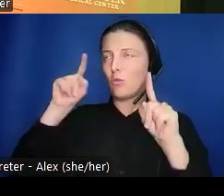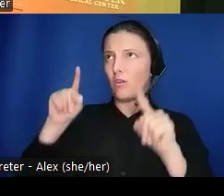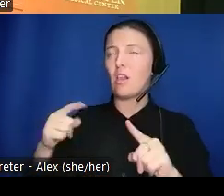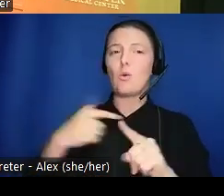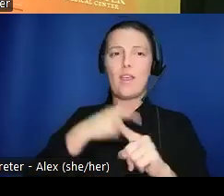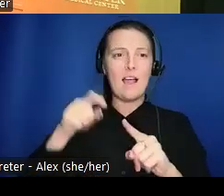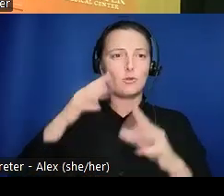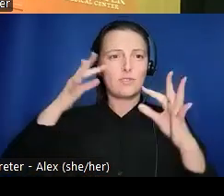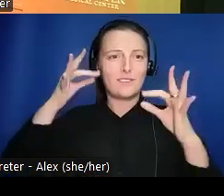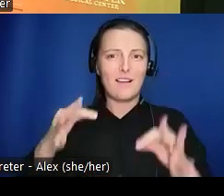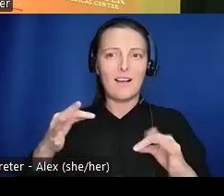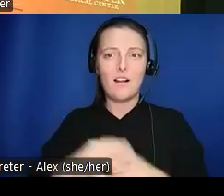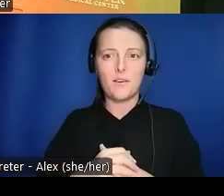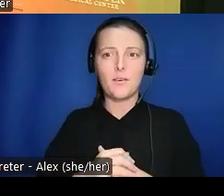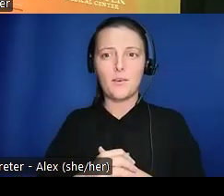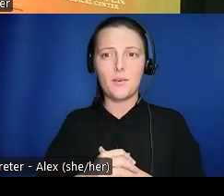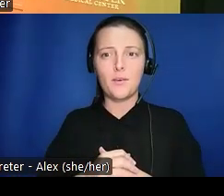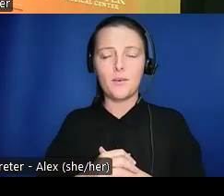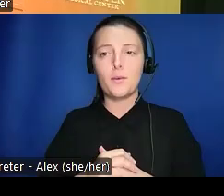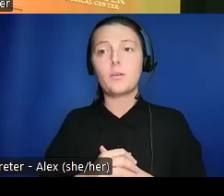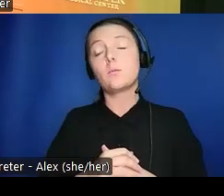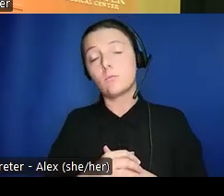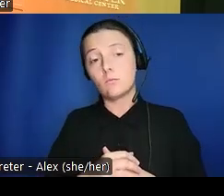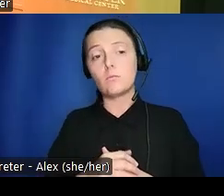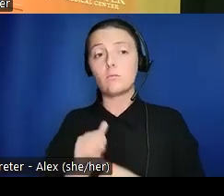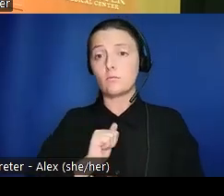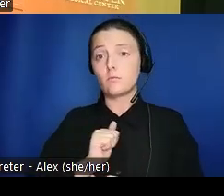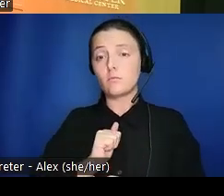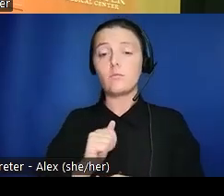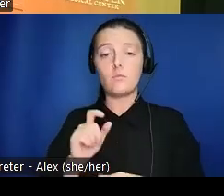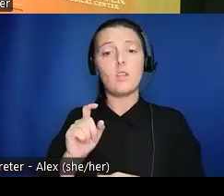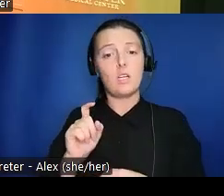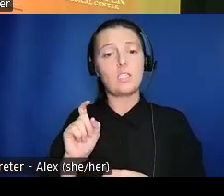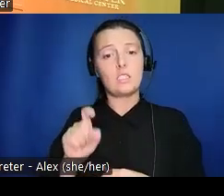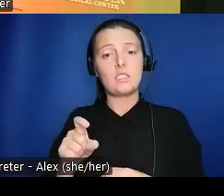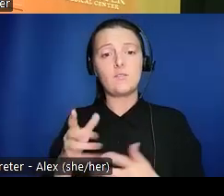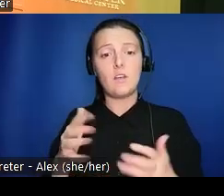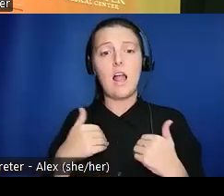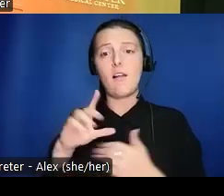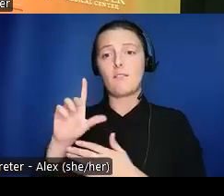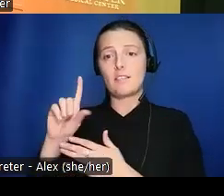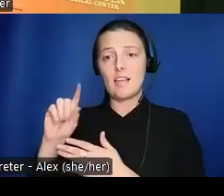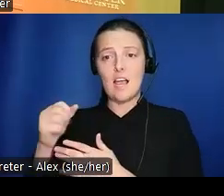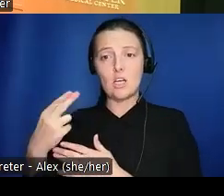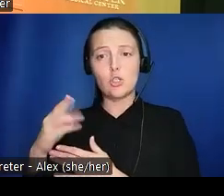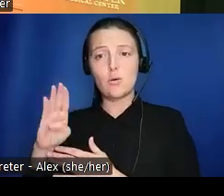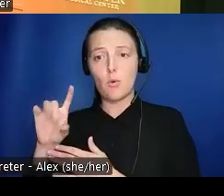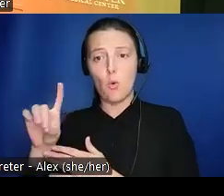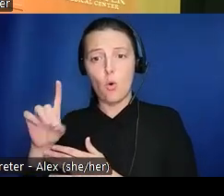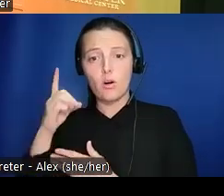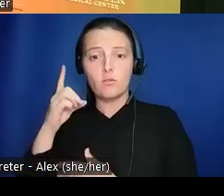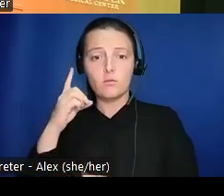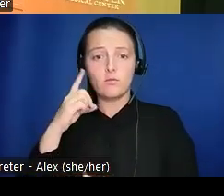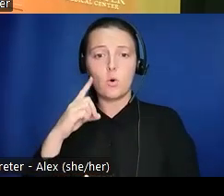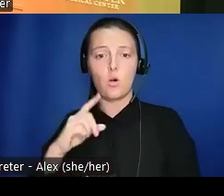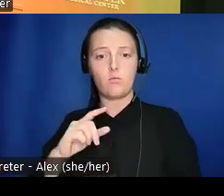departmental level, obviously, I have to be able to have a dashboard to be able to share. At the mission level, each of our associate and vice chair needs